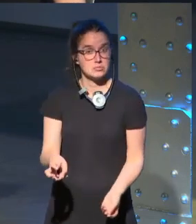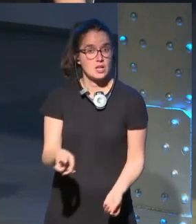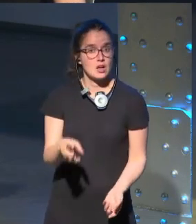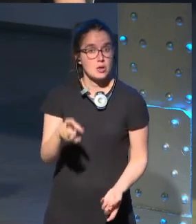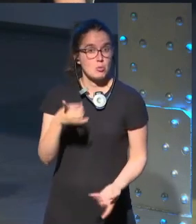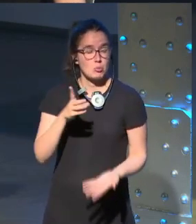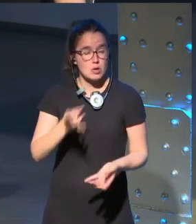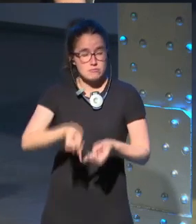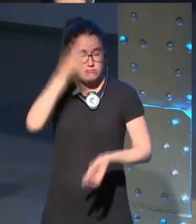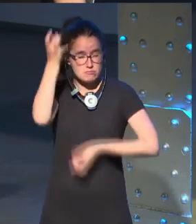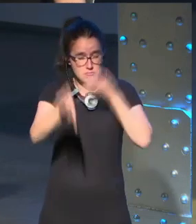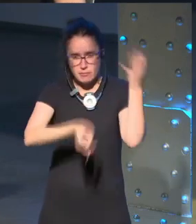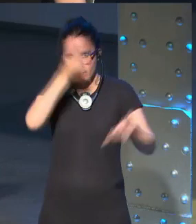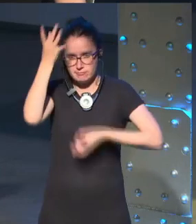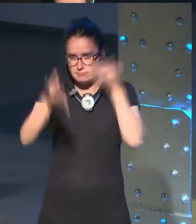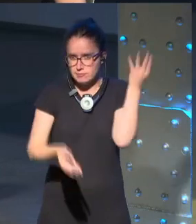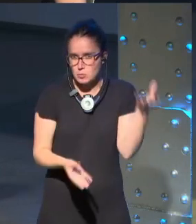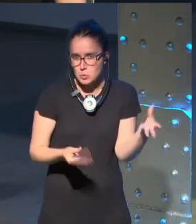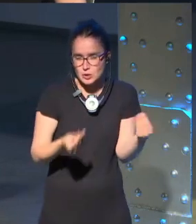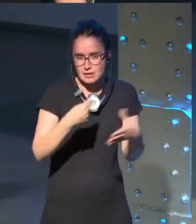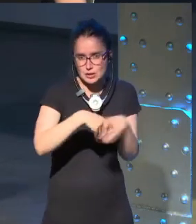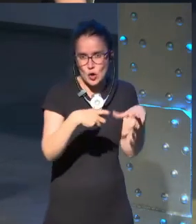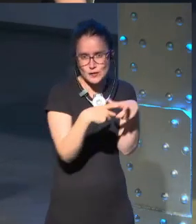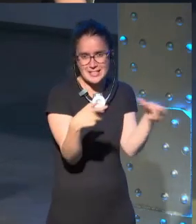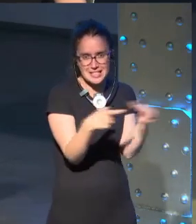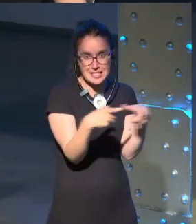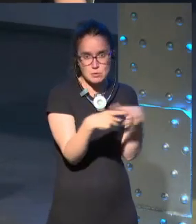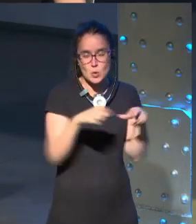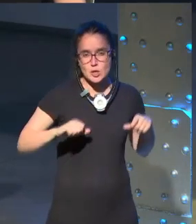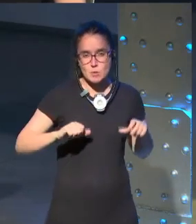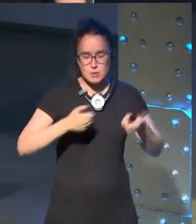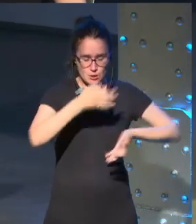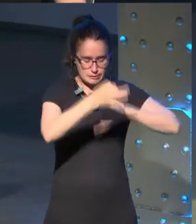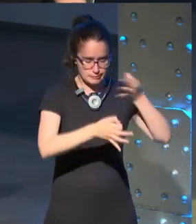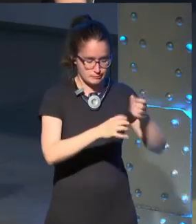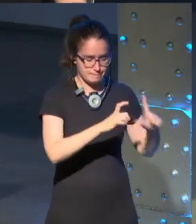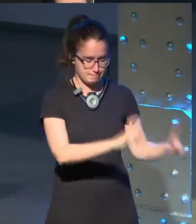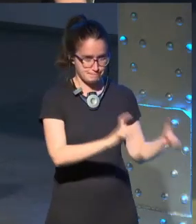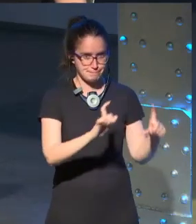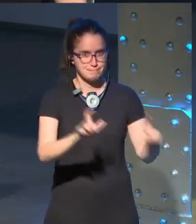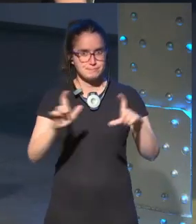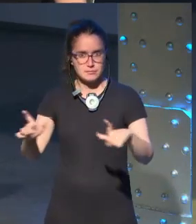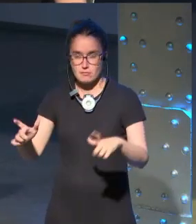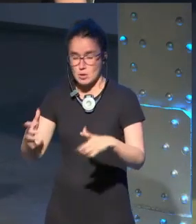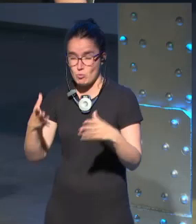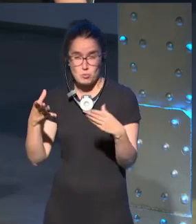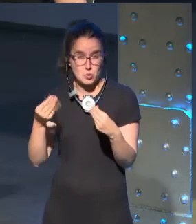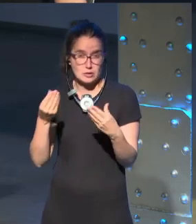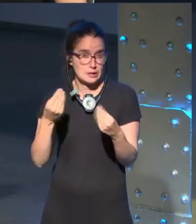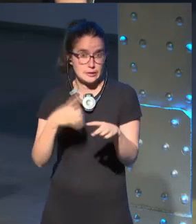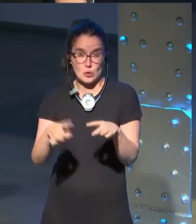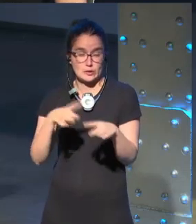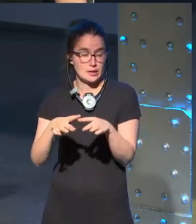index cards, but then when I start to sort through the thing, there'll be plenty of stuff that doesn't fit